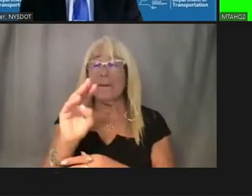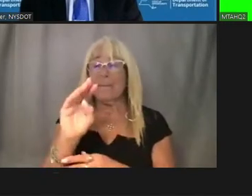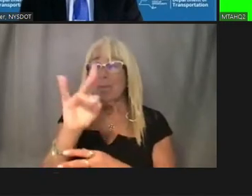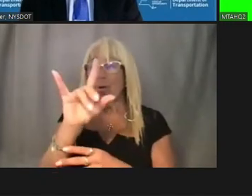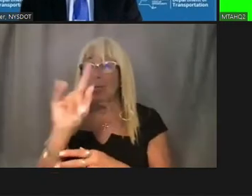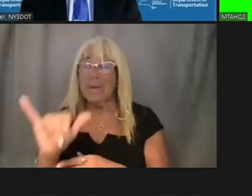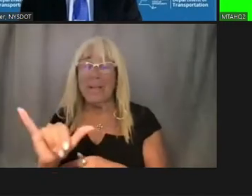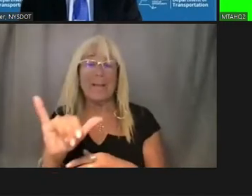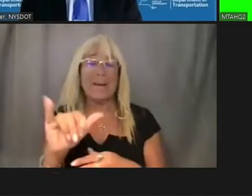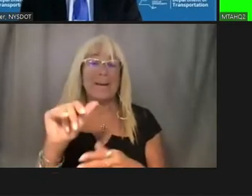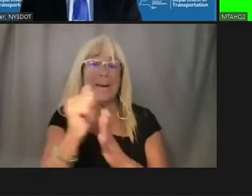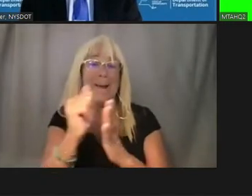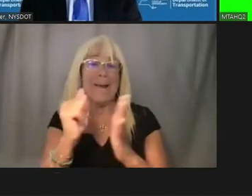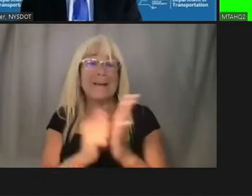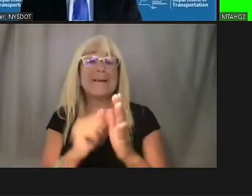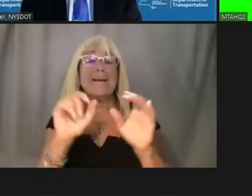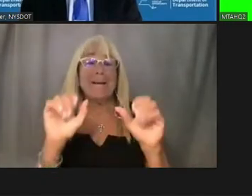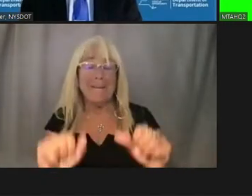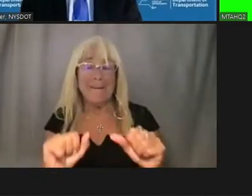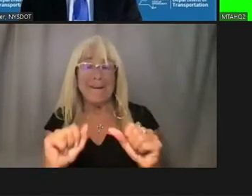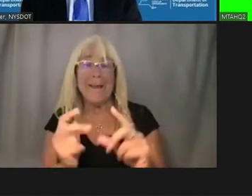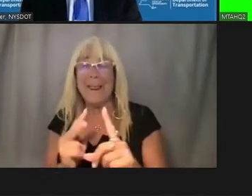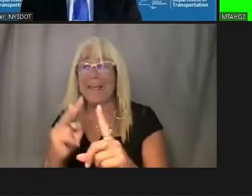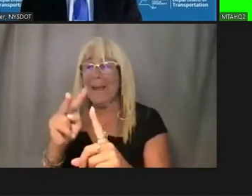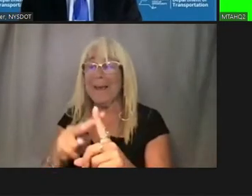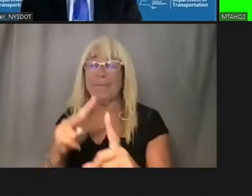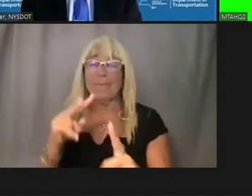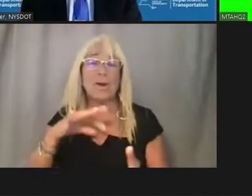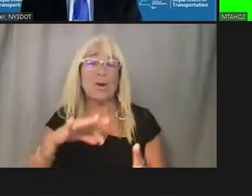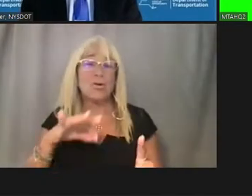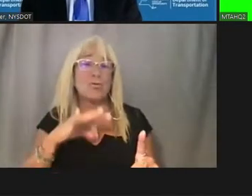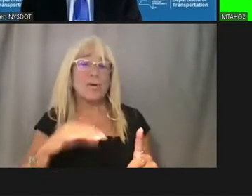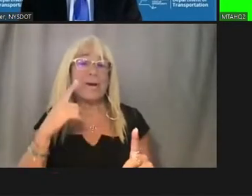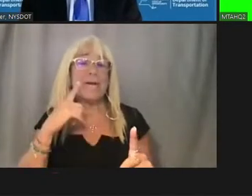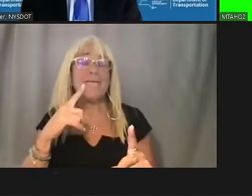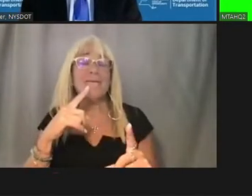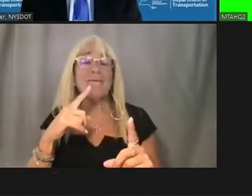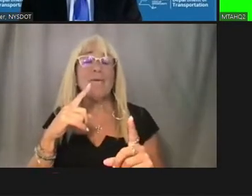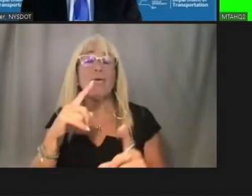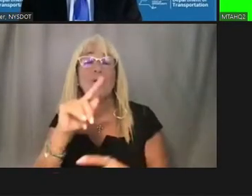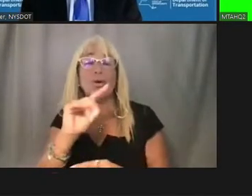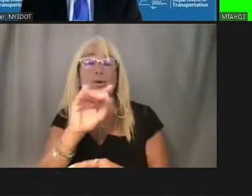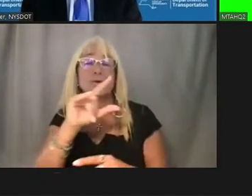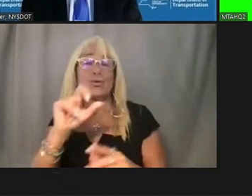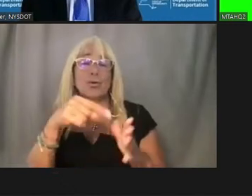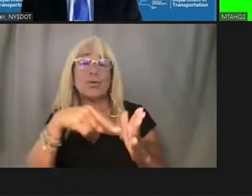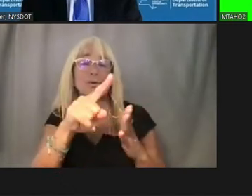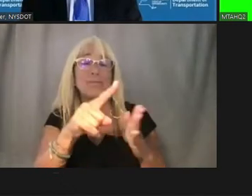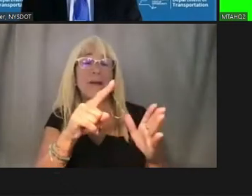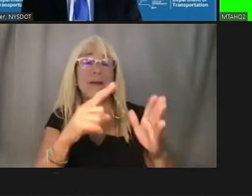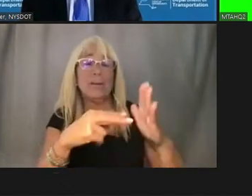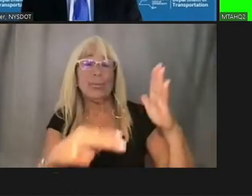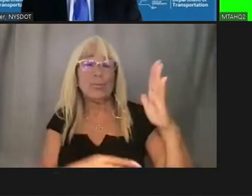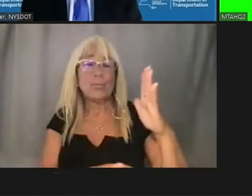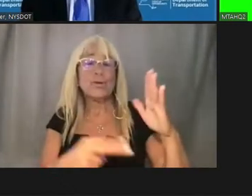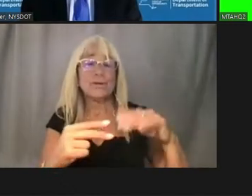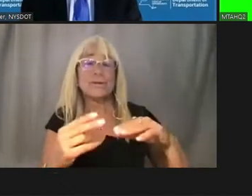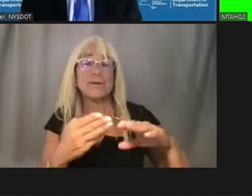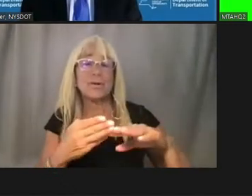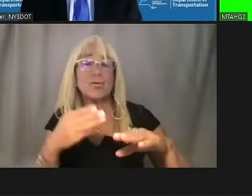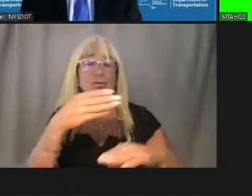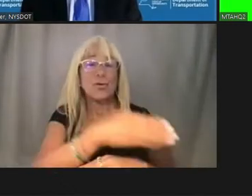can implement the plan for credits discounts and exemptions for tolls paid on Bridges and crossings informed by the traffic Mobility review